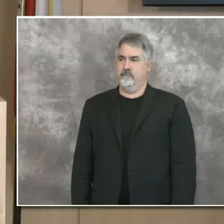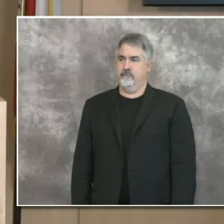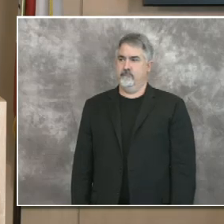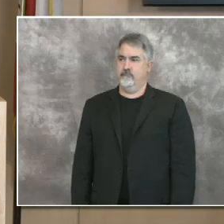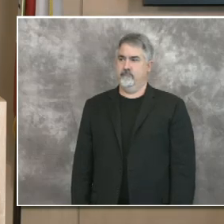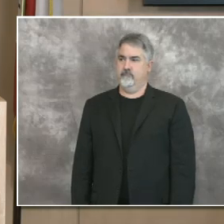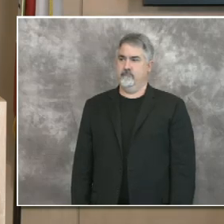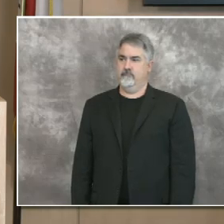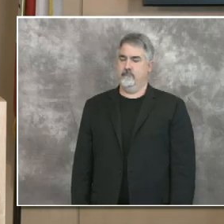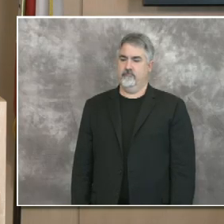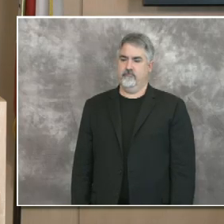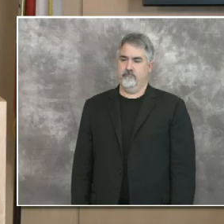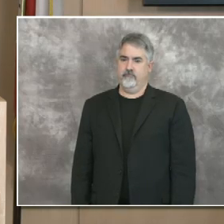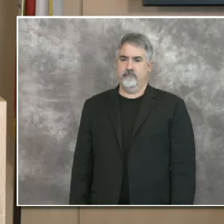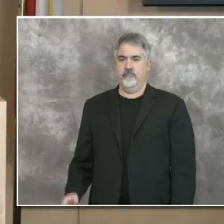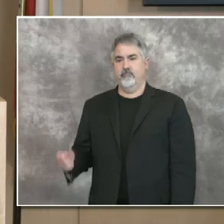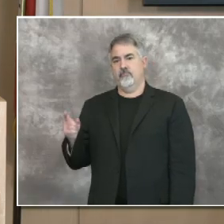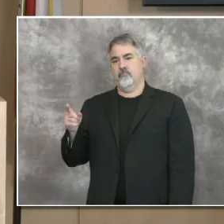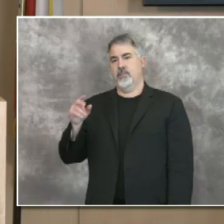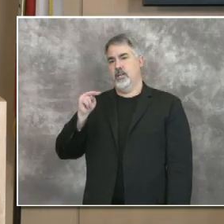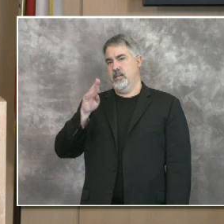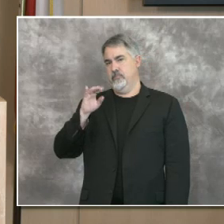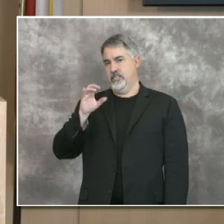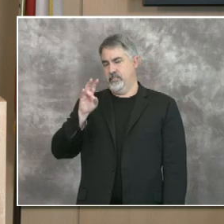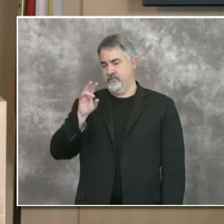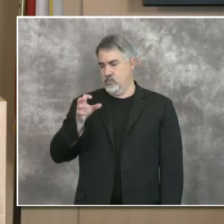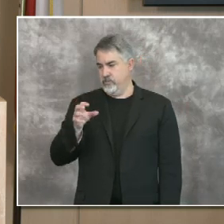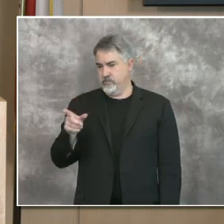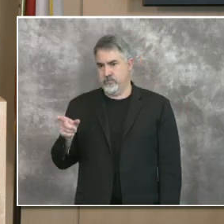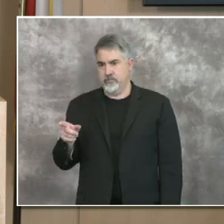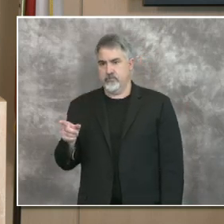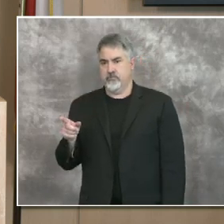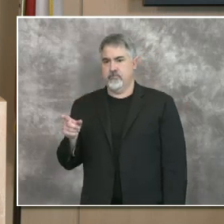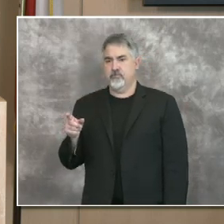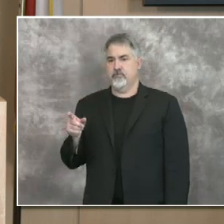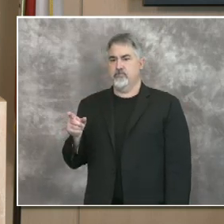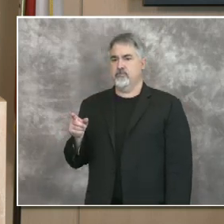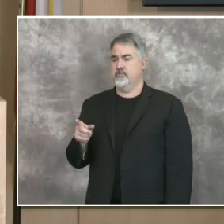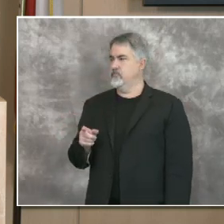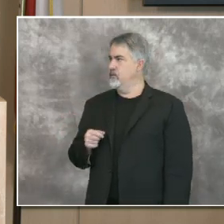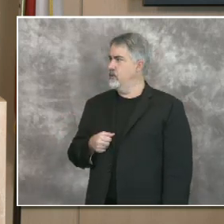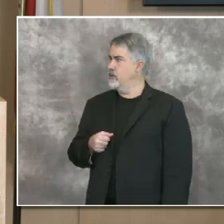Danny Freeman with NBC7, please state your question.